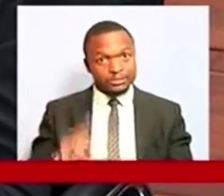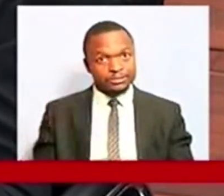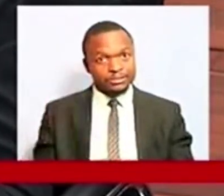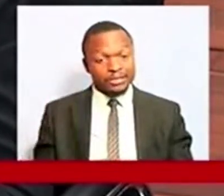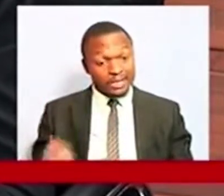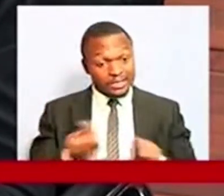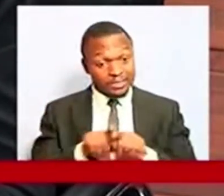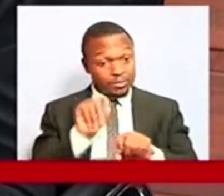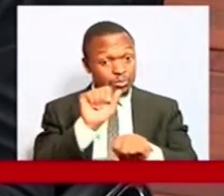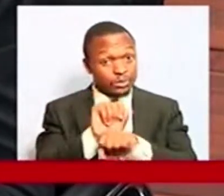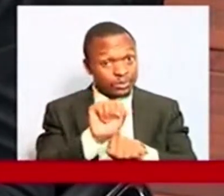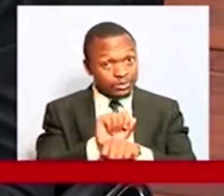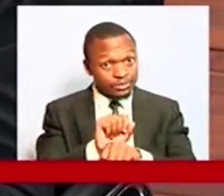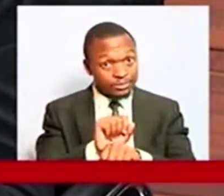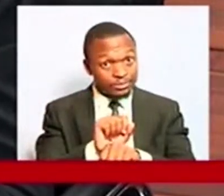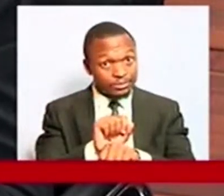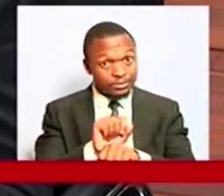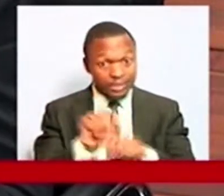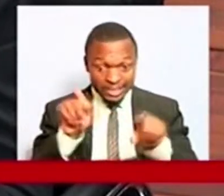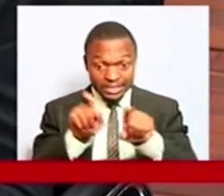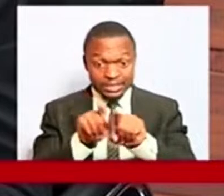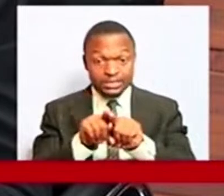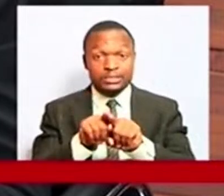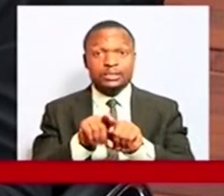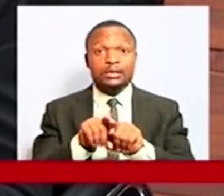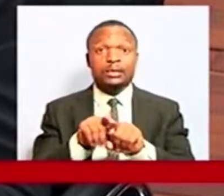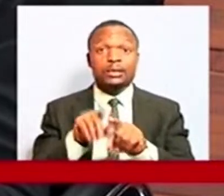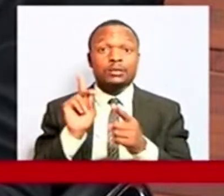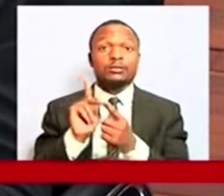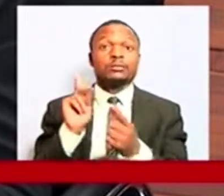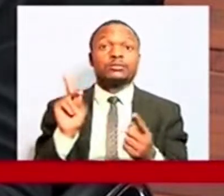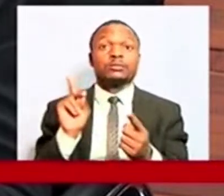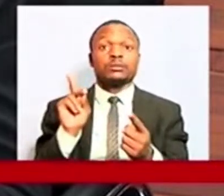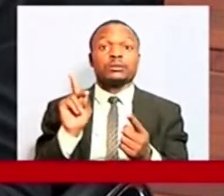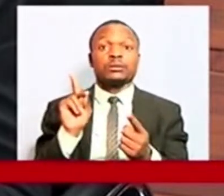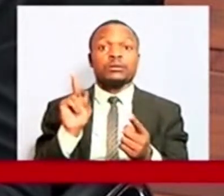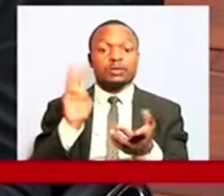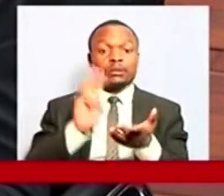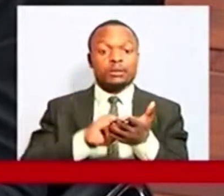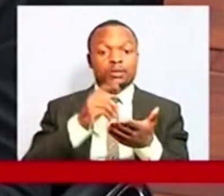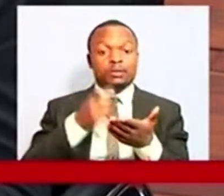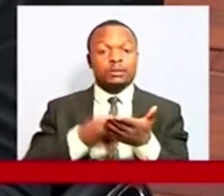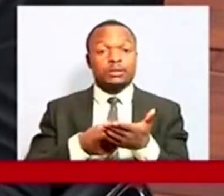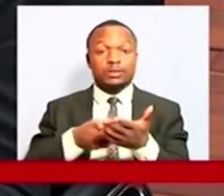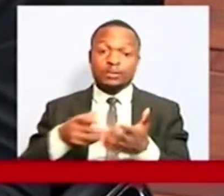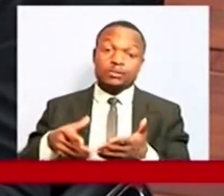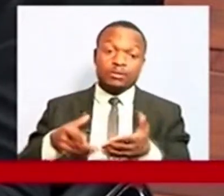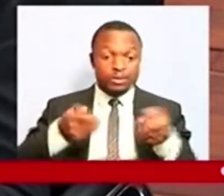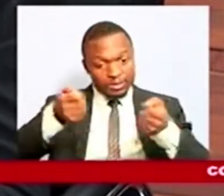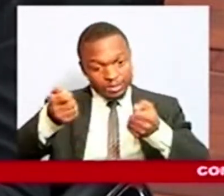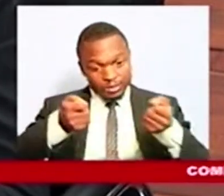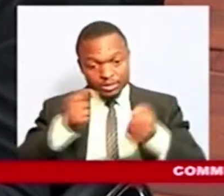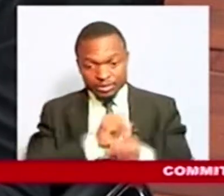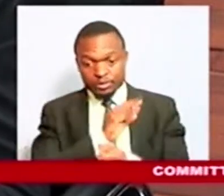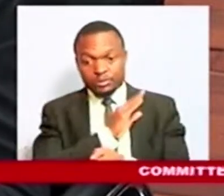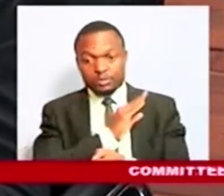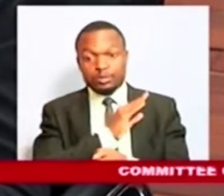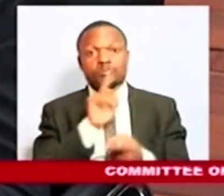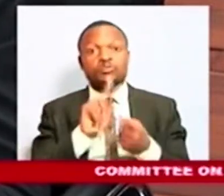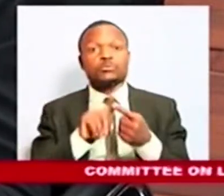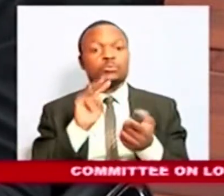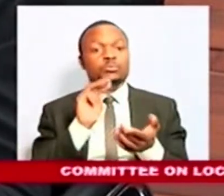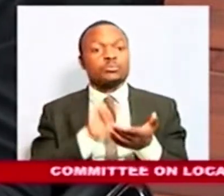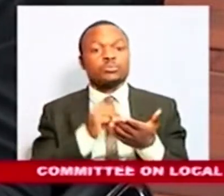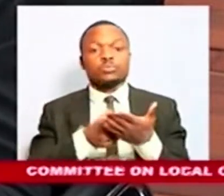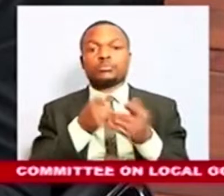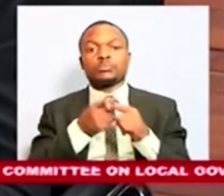Same work, same distance, Mansa, taking officers to Mansa, but